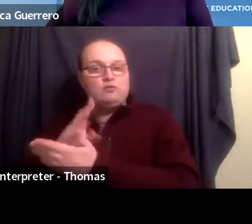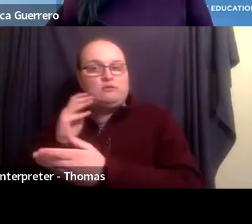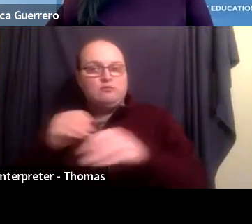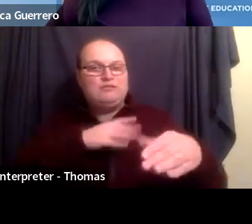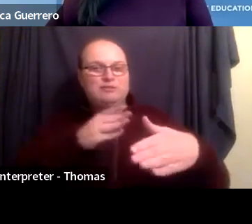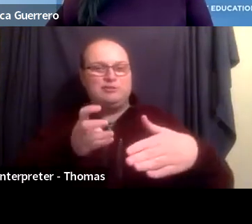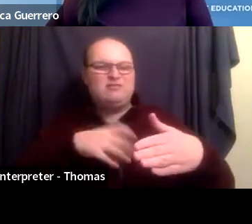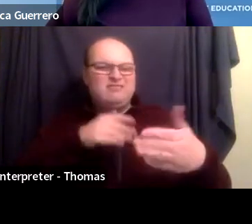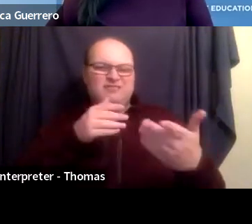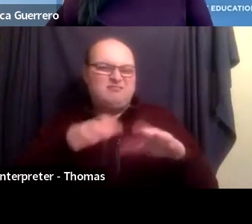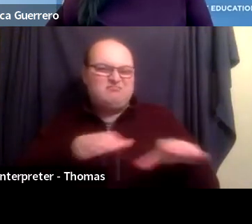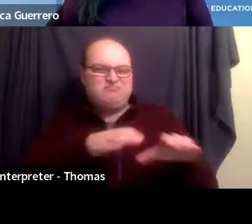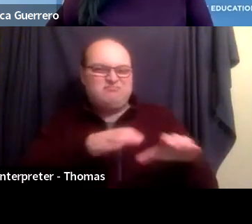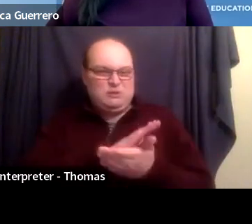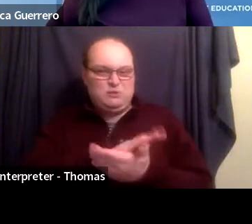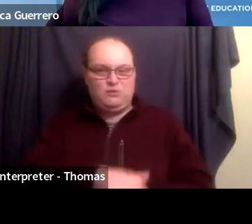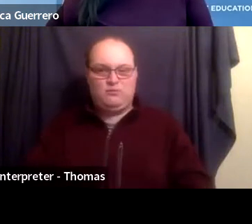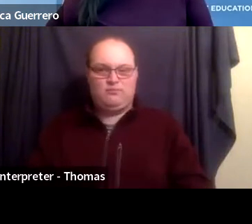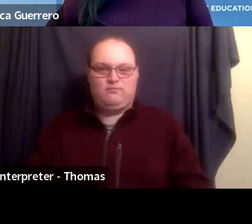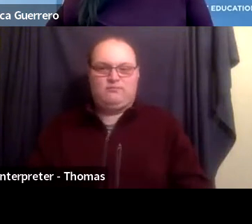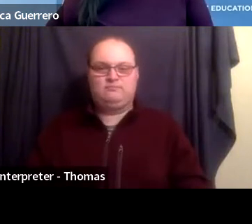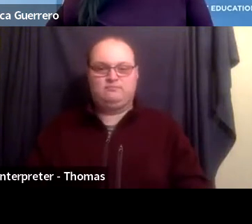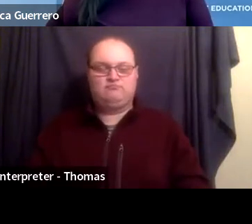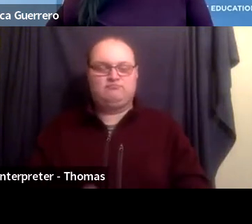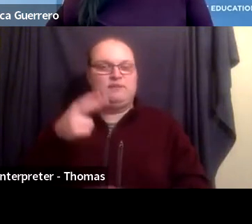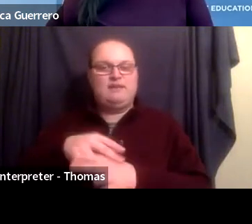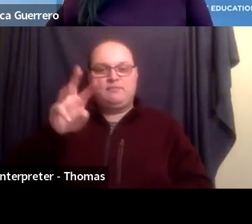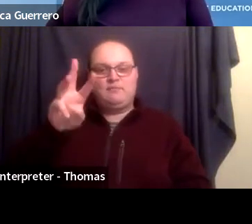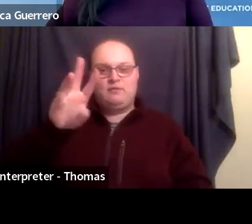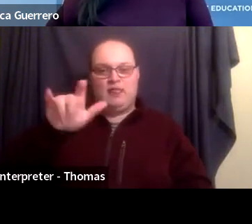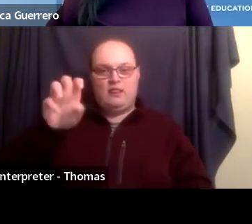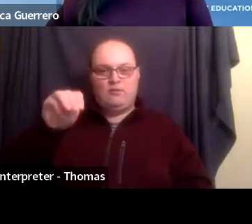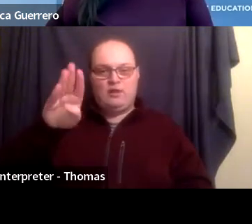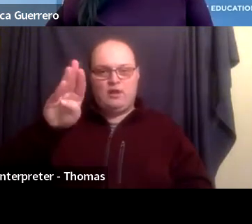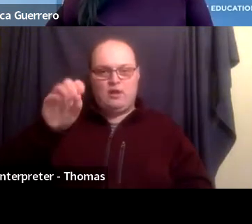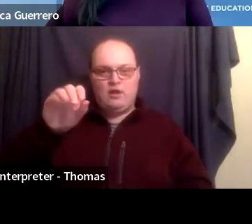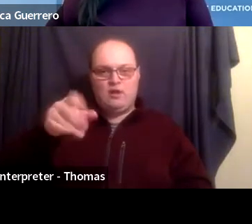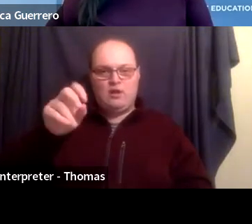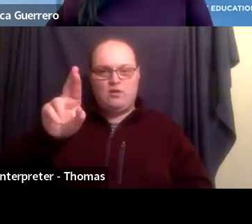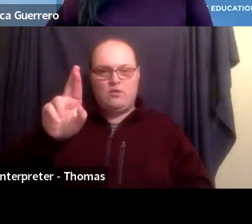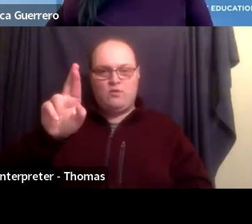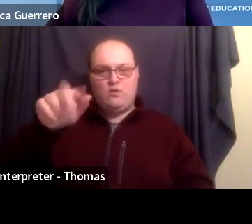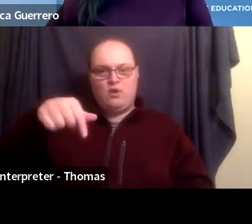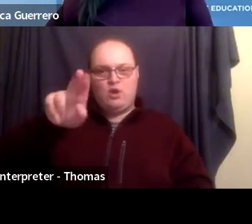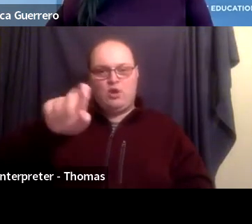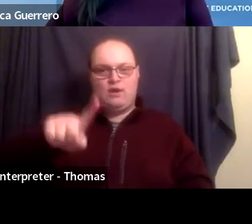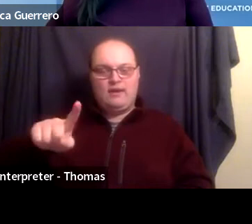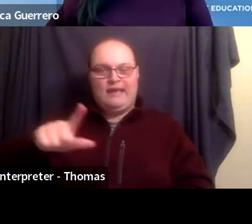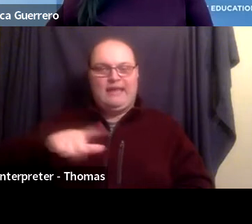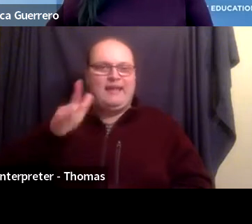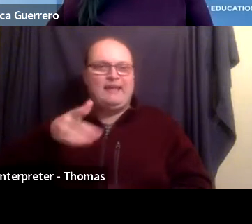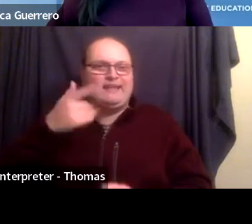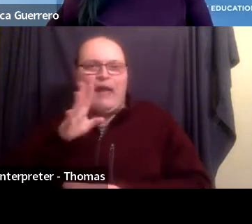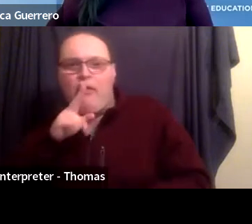schools. Good evening, all. My name is William Bojorquez. Don't worry about the pronunciation of my last name.